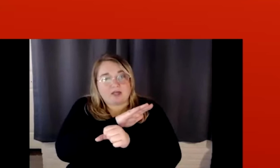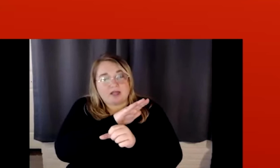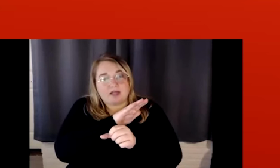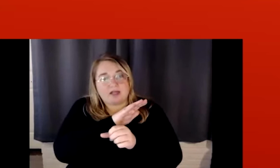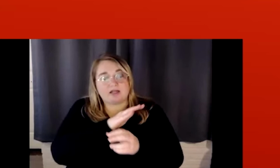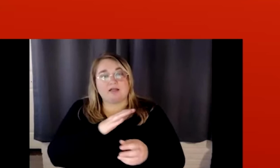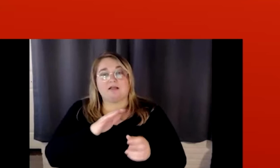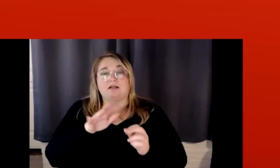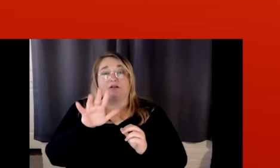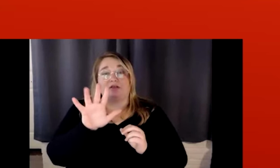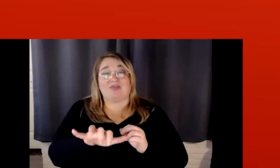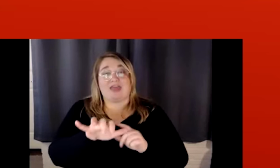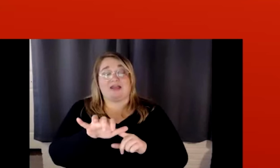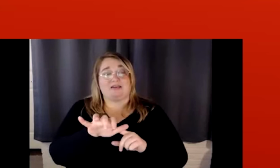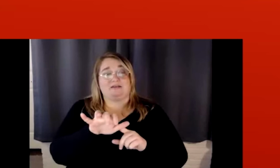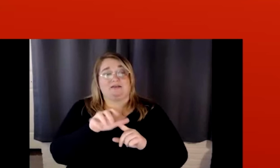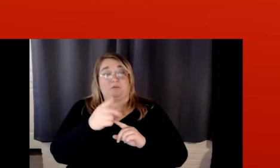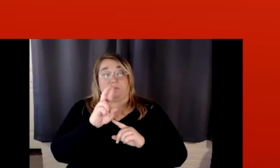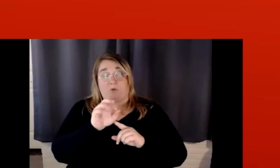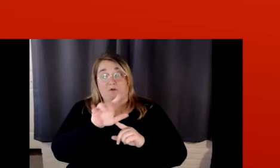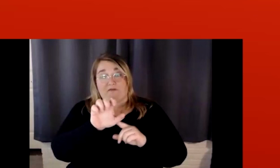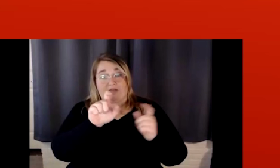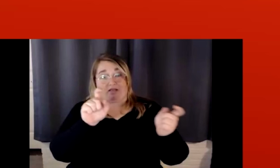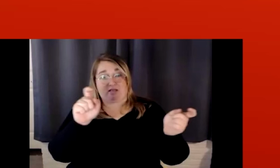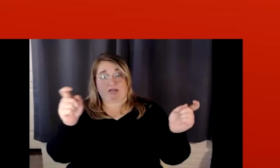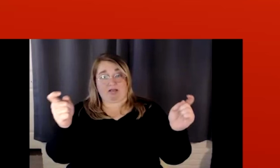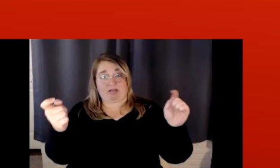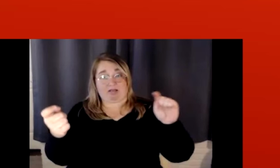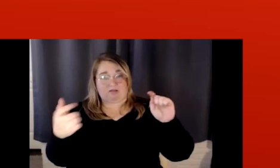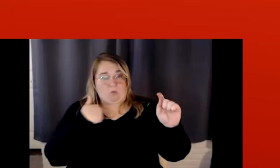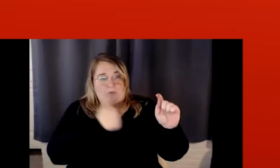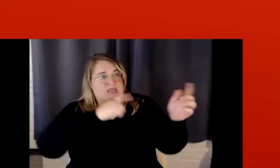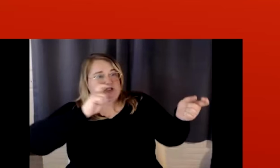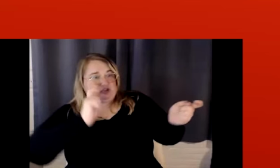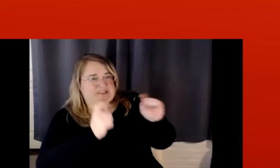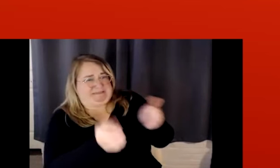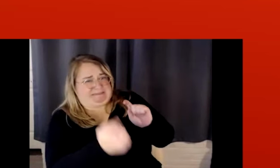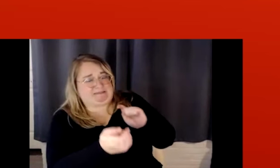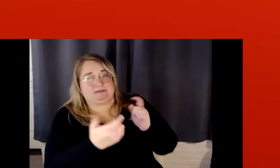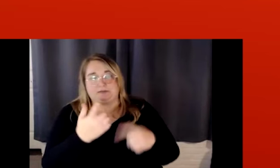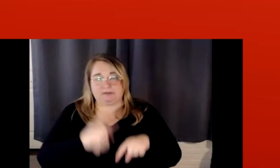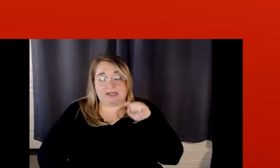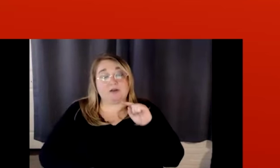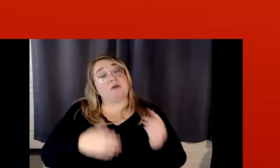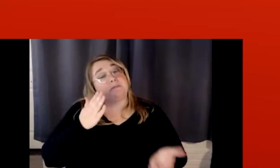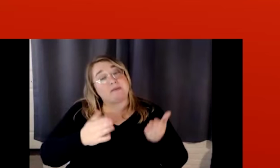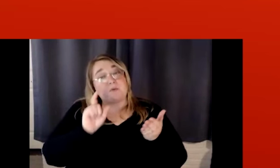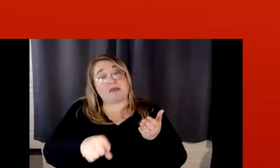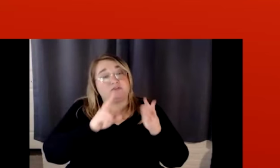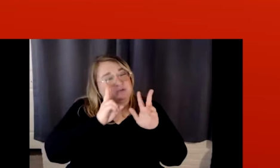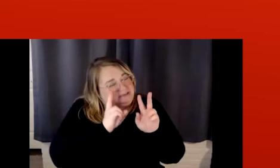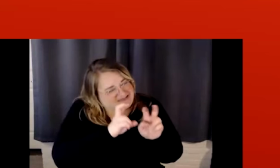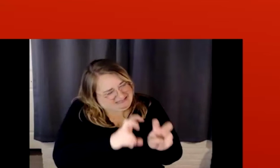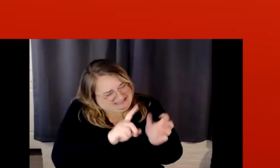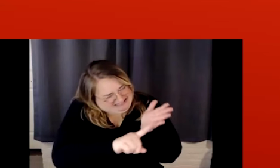demographic profile that's happening here. We'll have to dig deeper to figure out why that's happening. Maybe that's part of our purpose as a